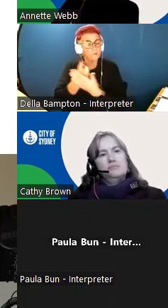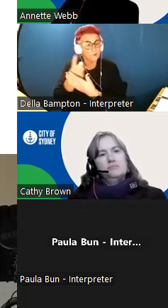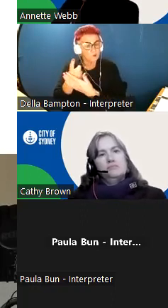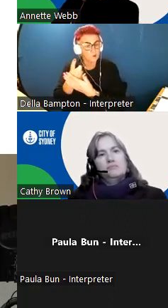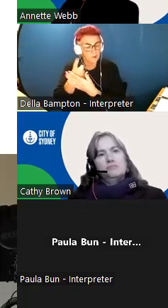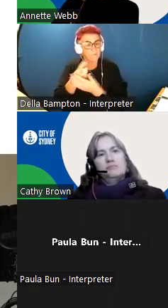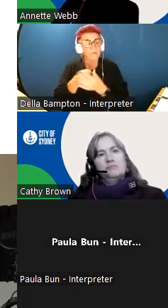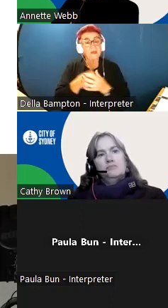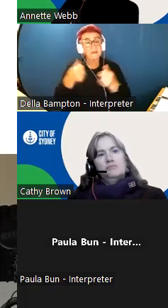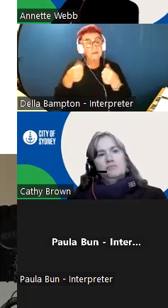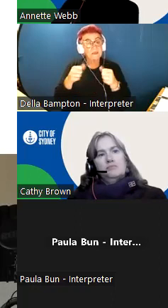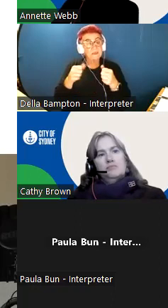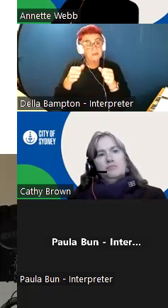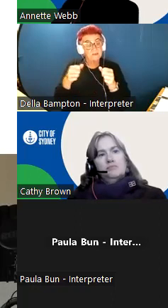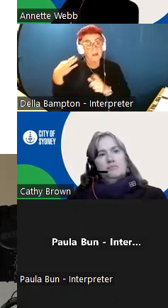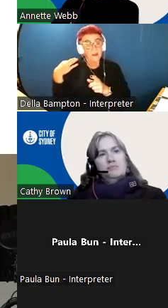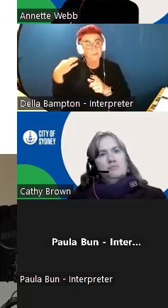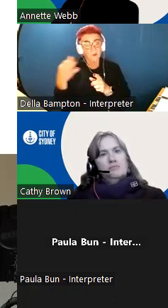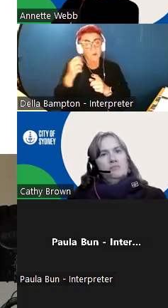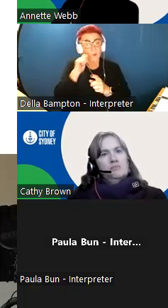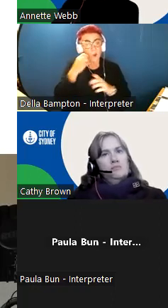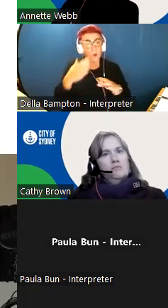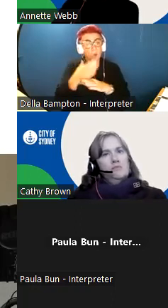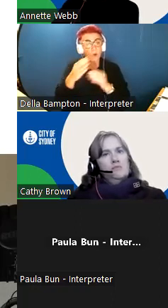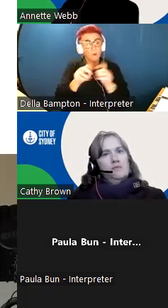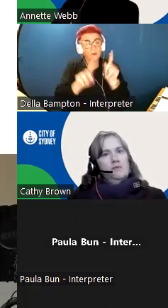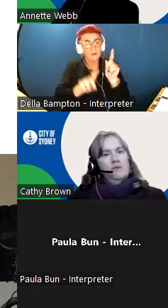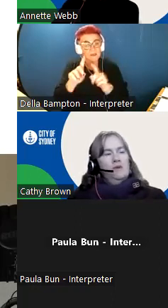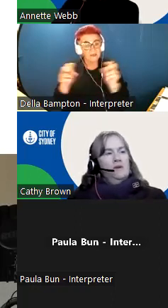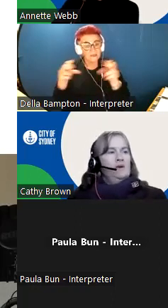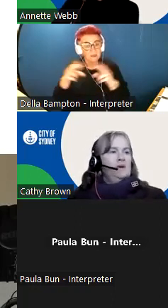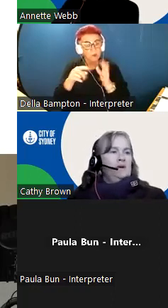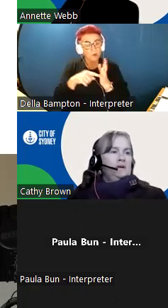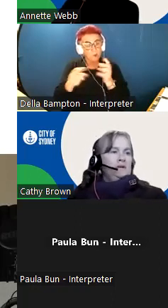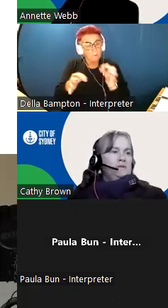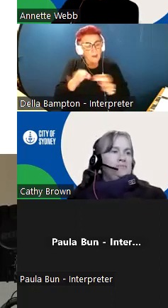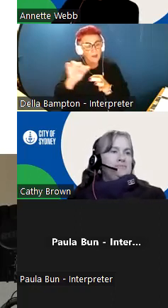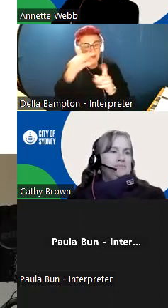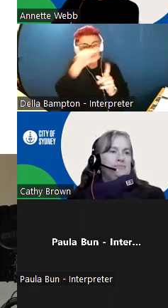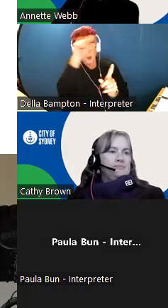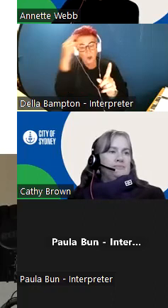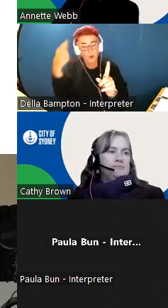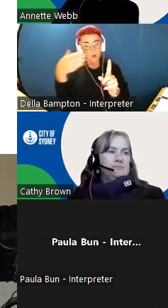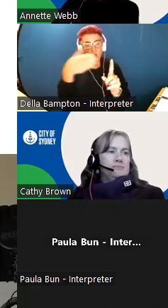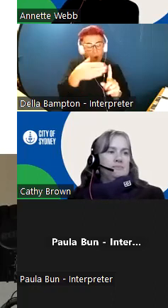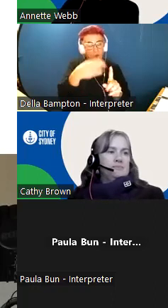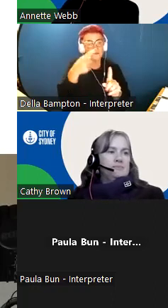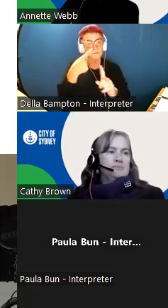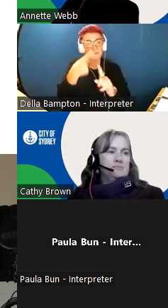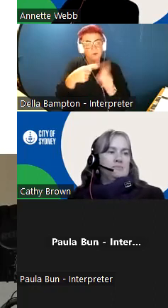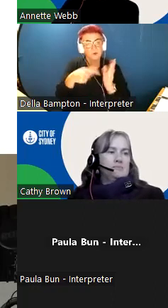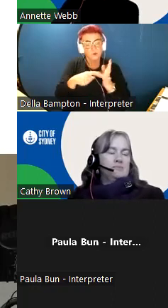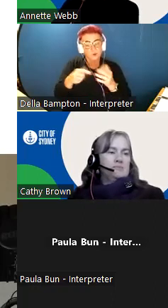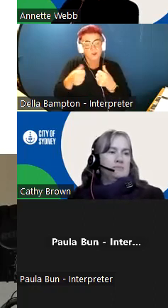The successful applicant will work with the City of Sydney to plan their goals for the year and fulfil the obligations and expectations of the